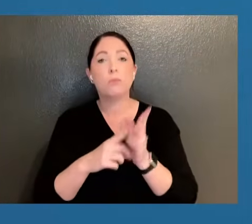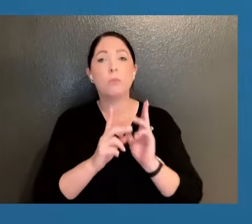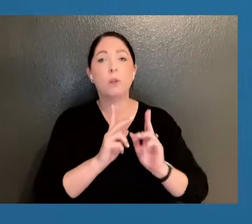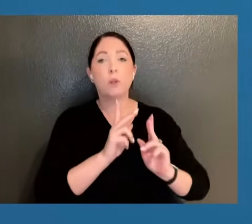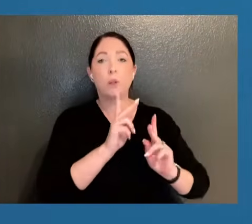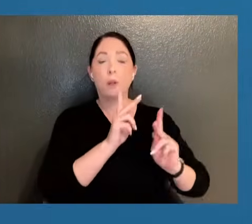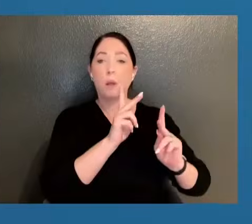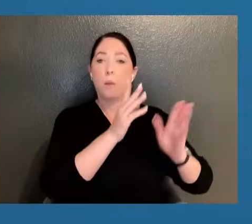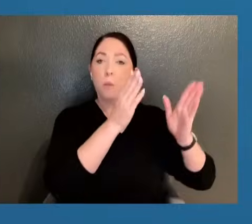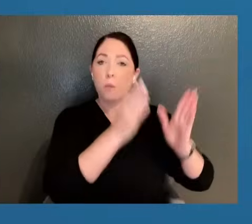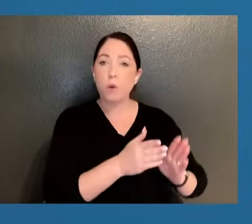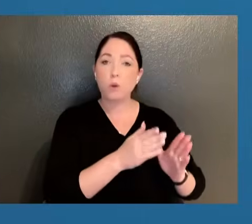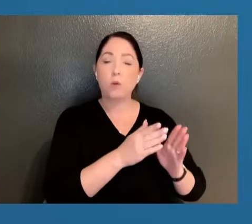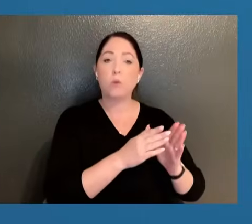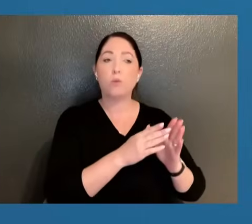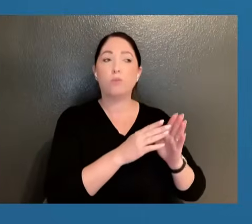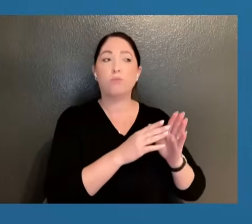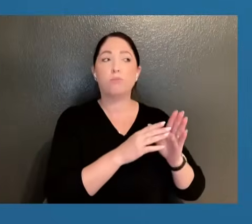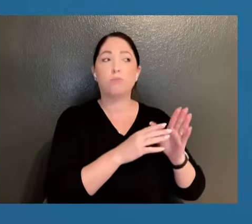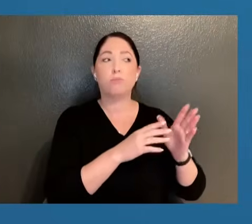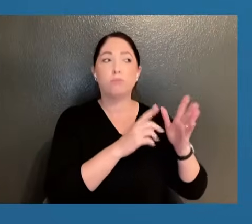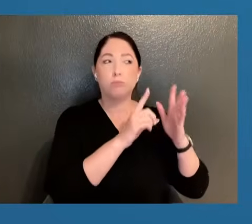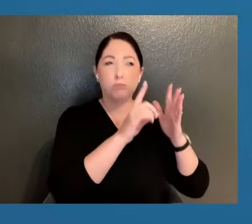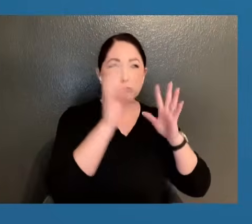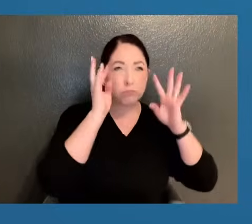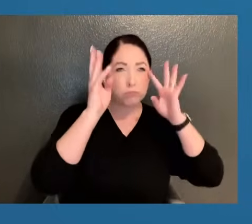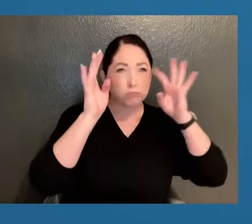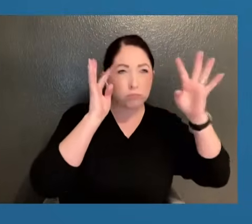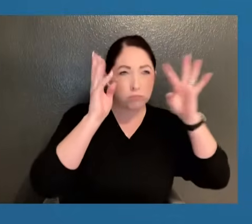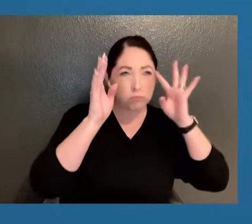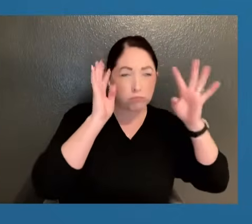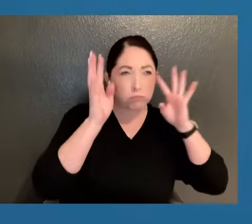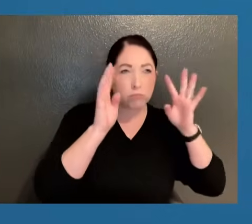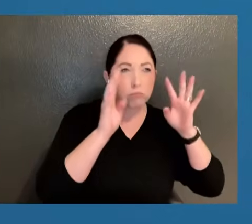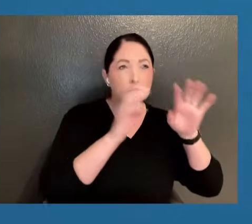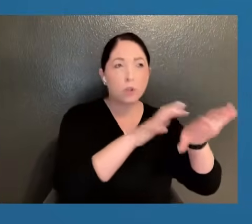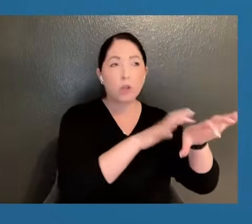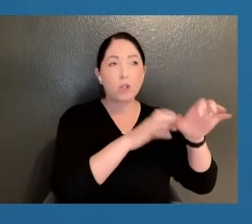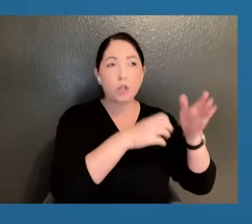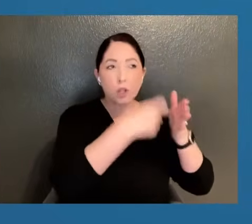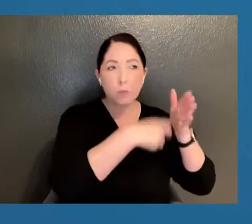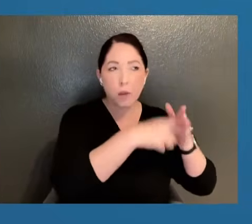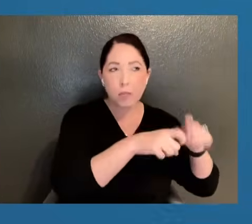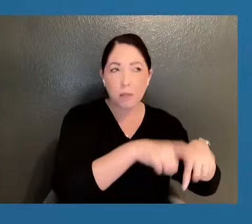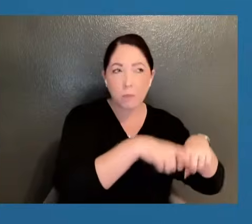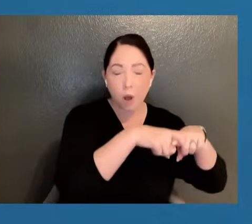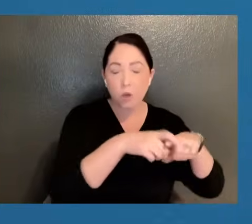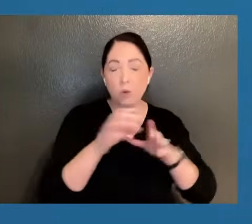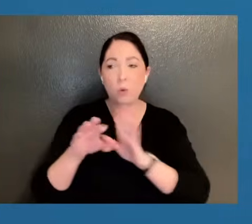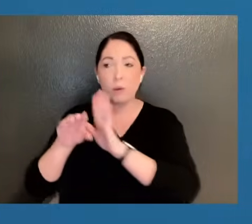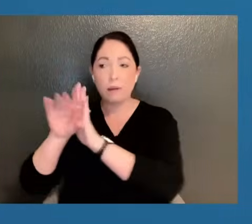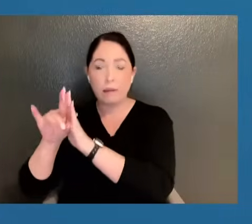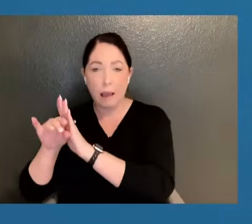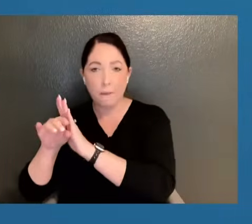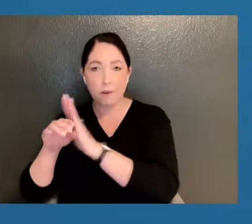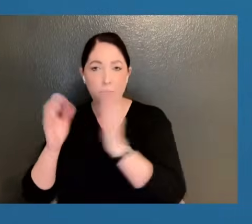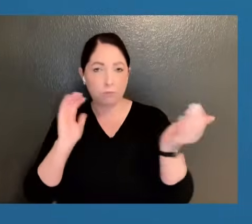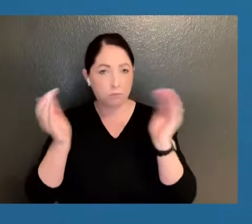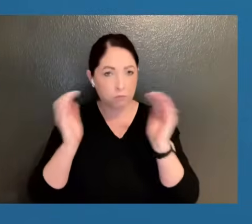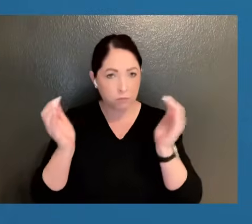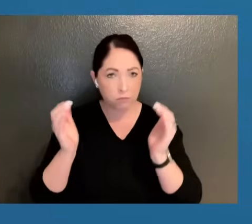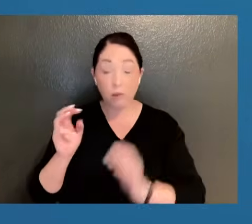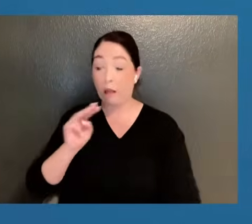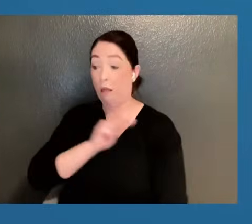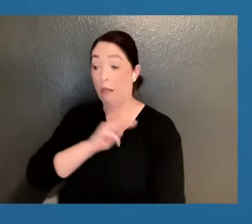congestion pricing pause to the person who was the architect of the cameras are staying on? And Mayor Mamdani, can you talk a little bit about